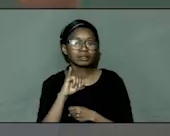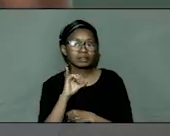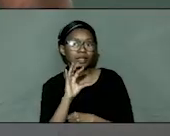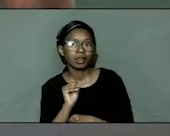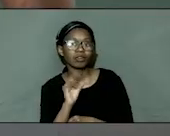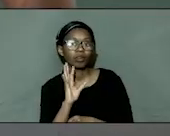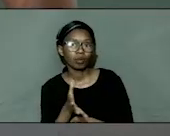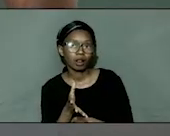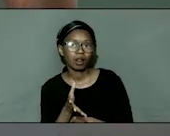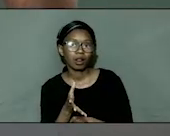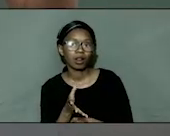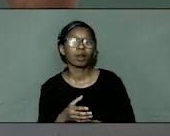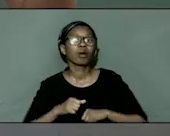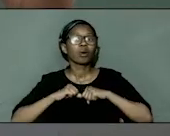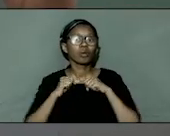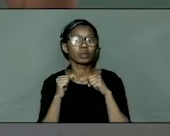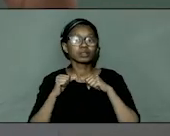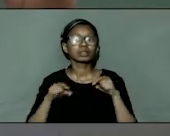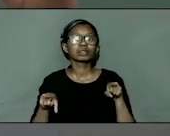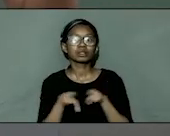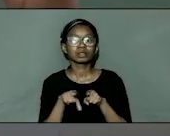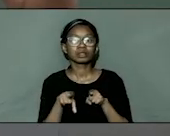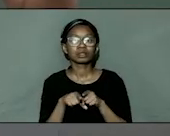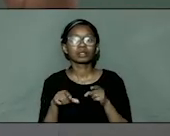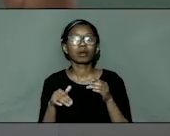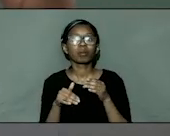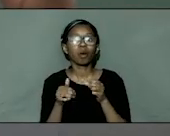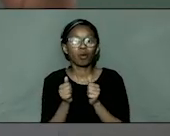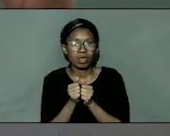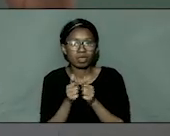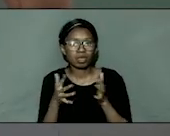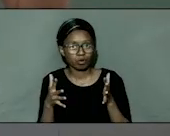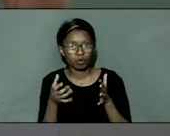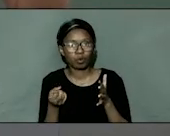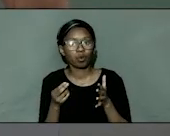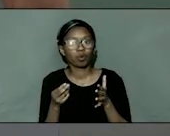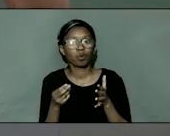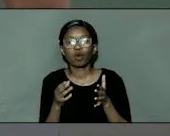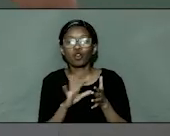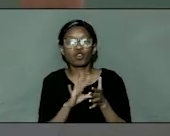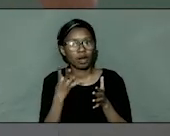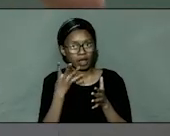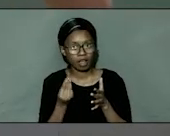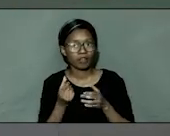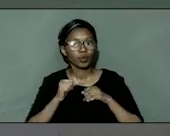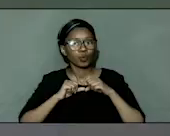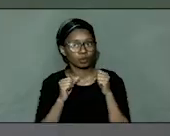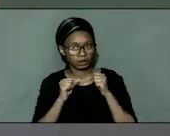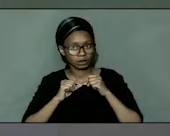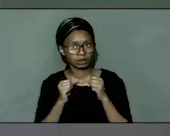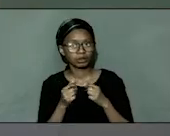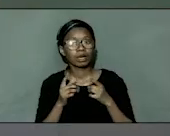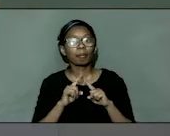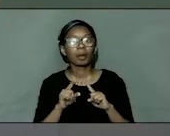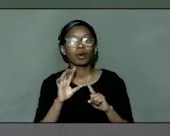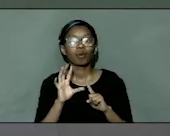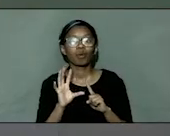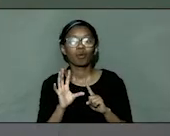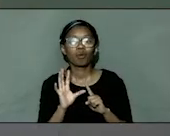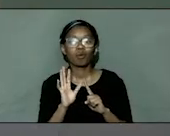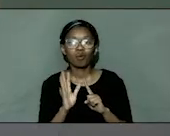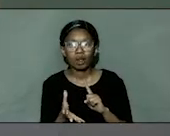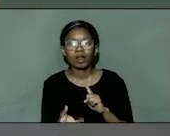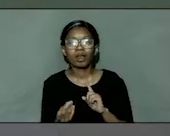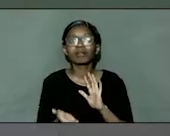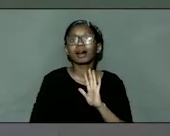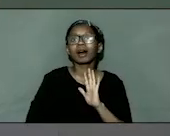stoneflies with wings, and there will still be stoneflies without wings. But there will be a higher